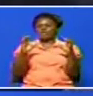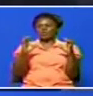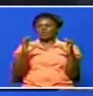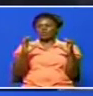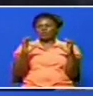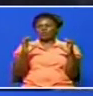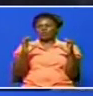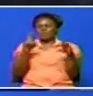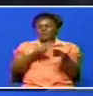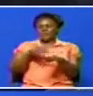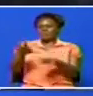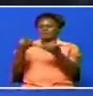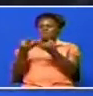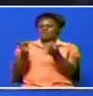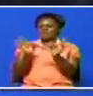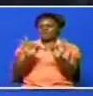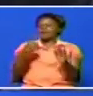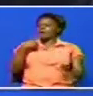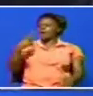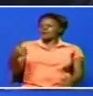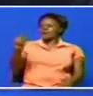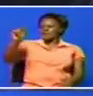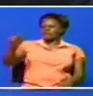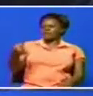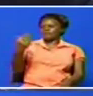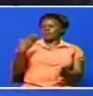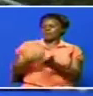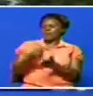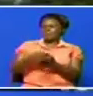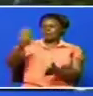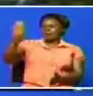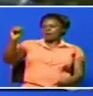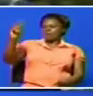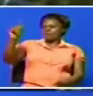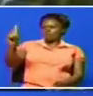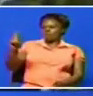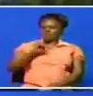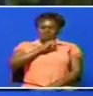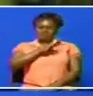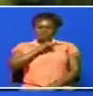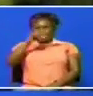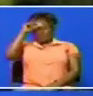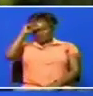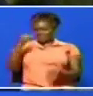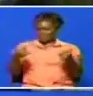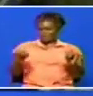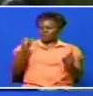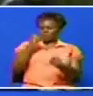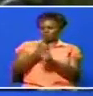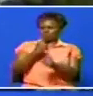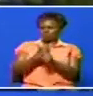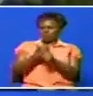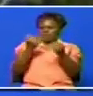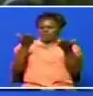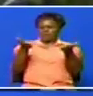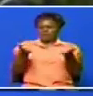was at the time released on a 100,000 shillings bond. Because I fear what the government is trying to do. Alai will